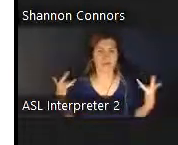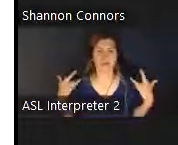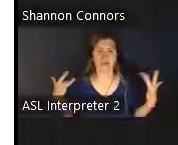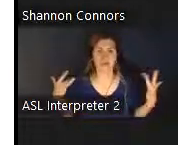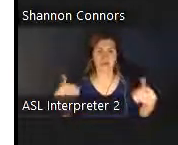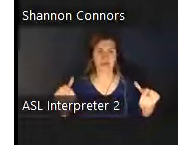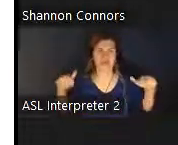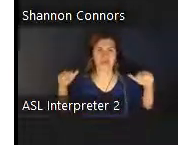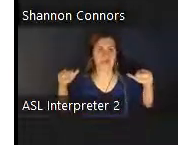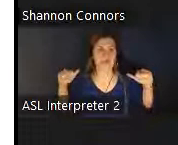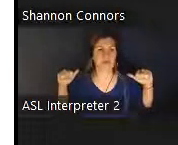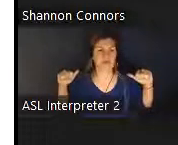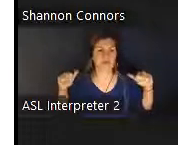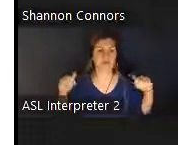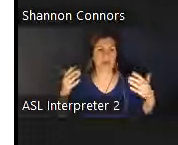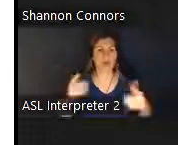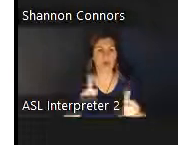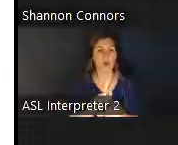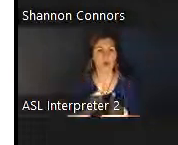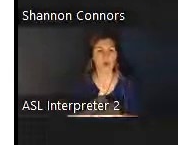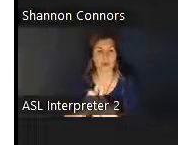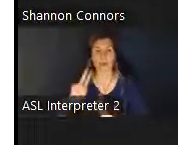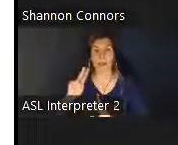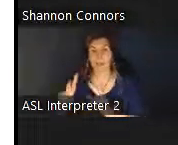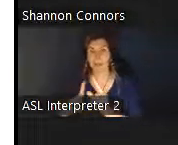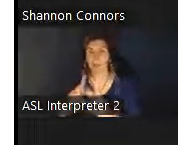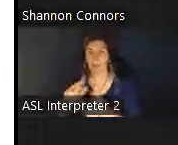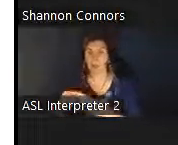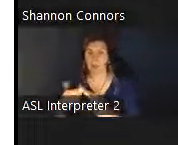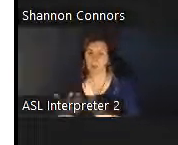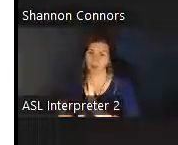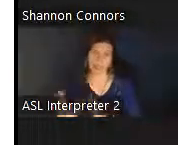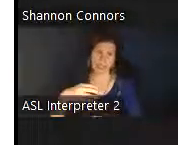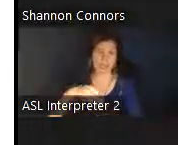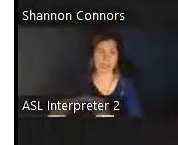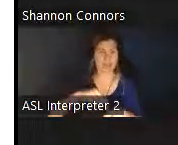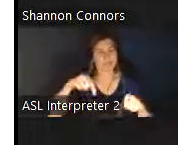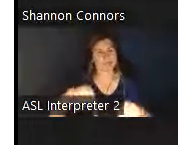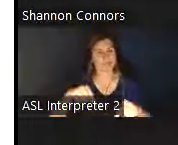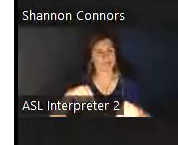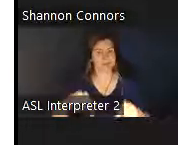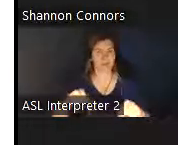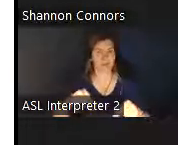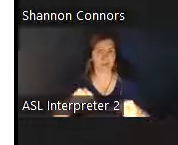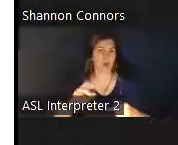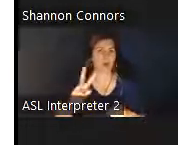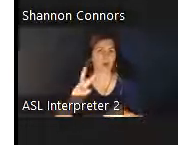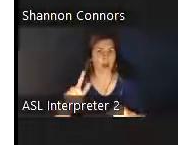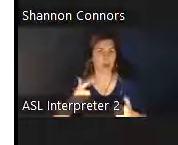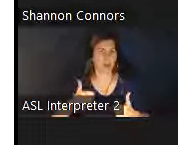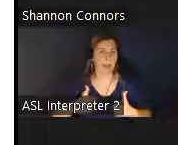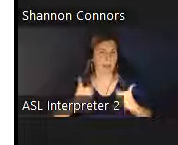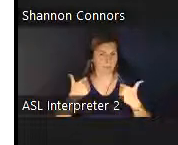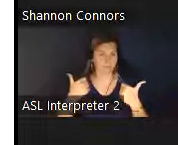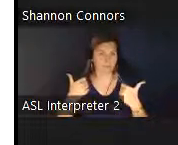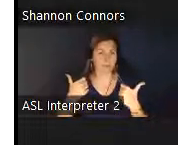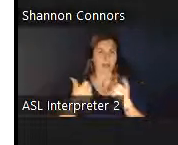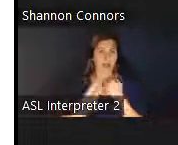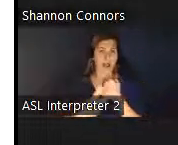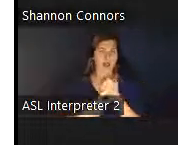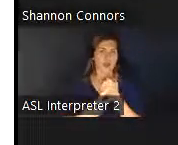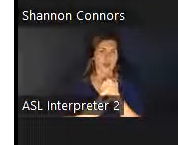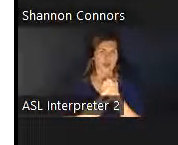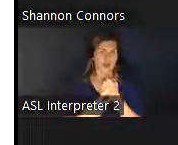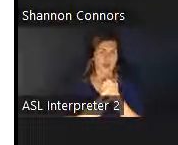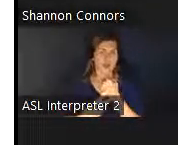and engaging human communities in these wildlife management and conservation actions. So to show